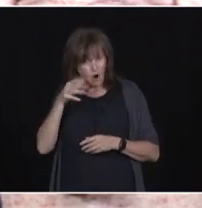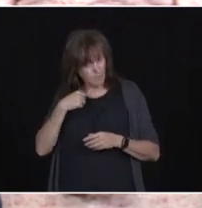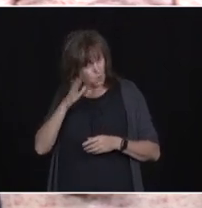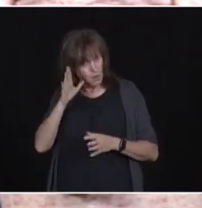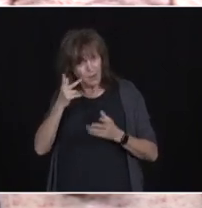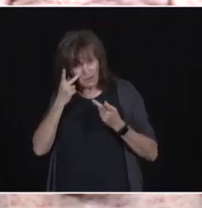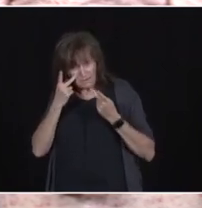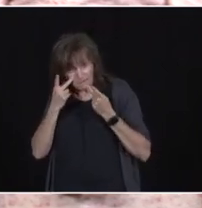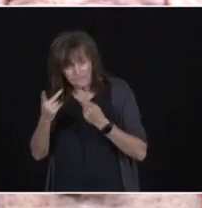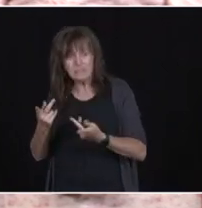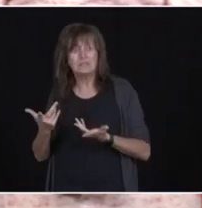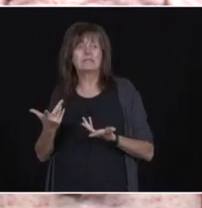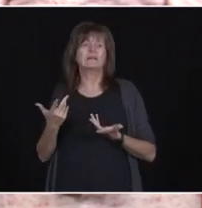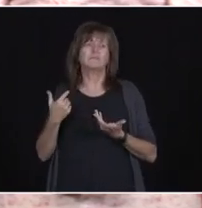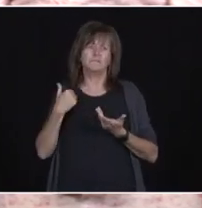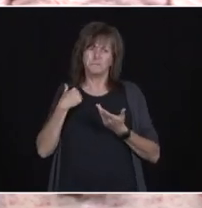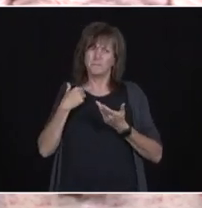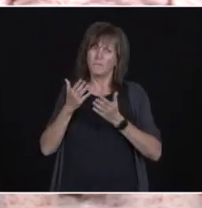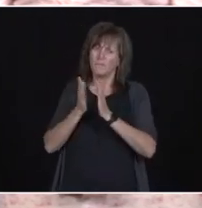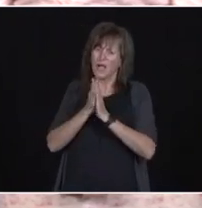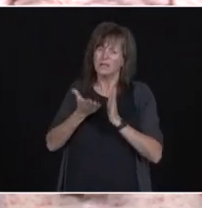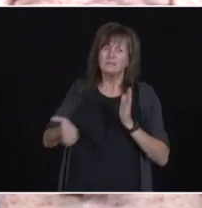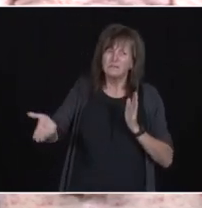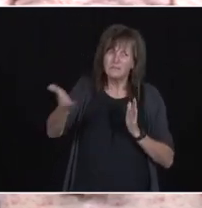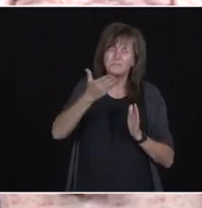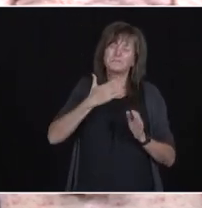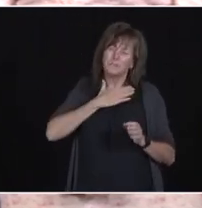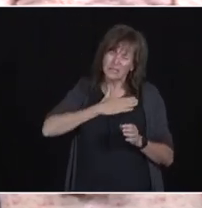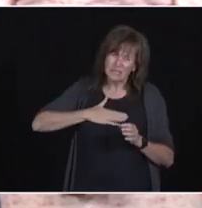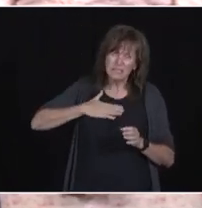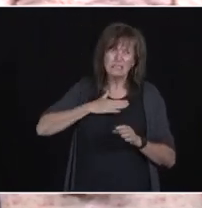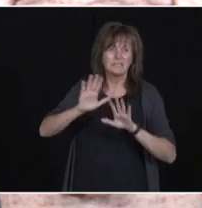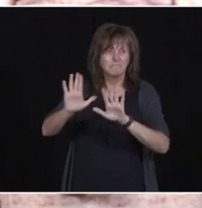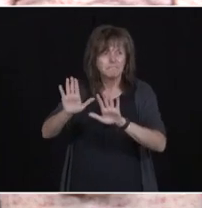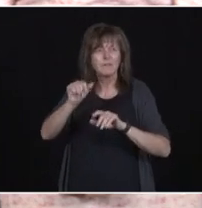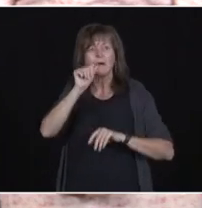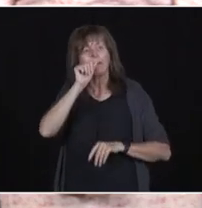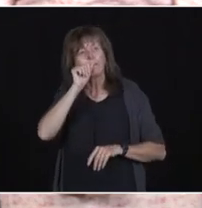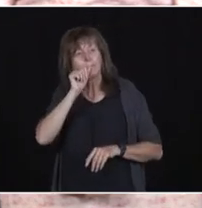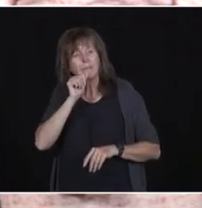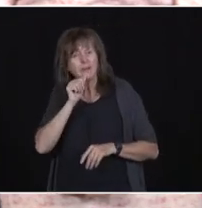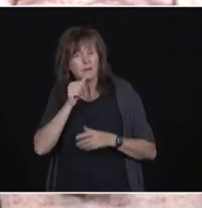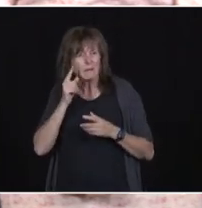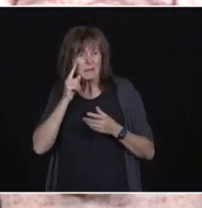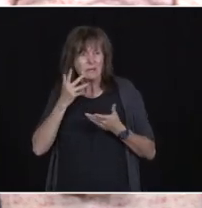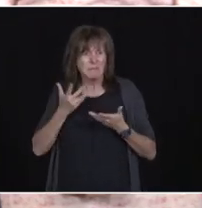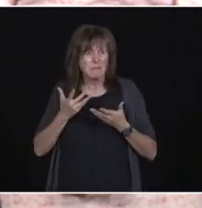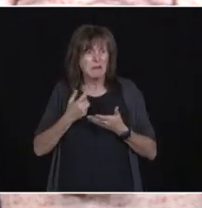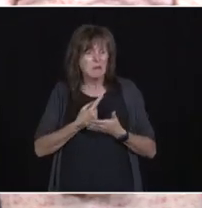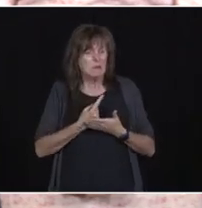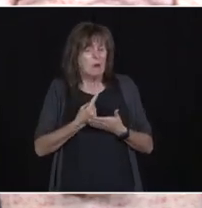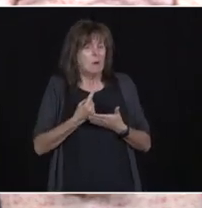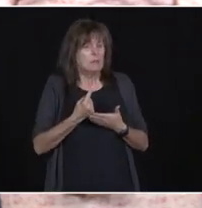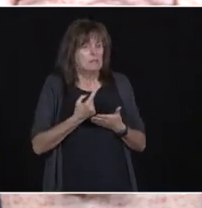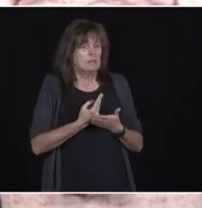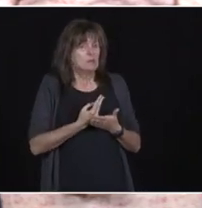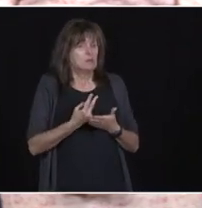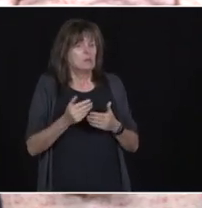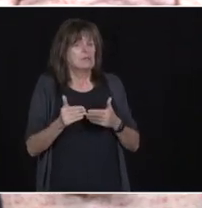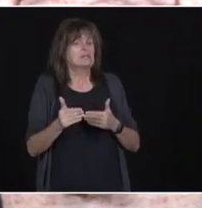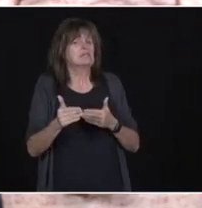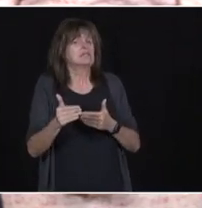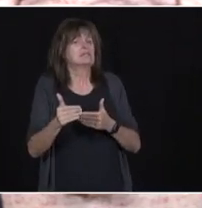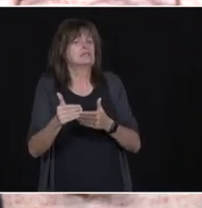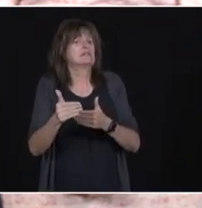patience. We're a week behind there, and it might take another week, but we'll do everything we can to help them get back on their